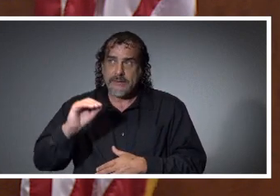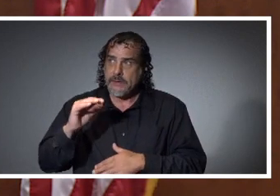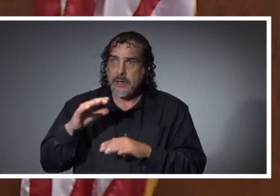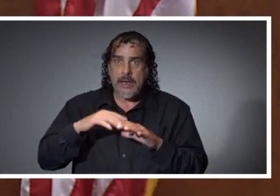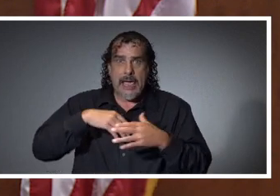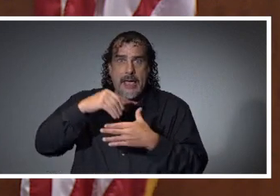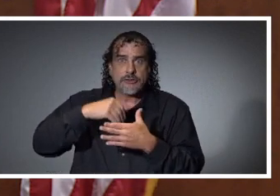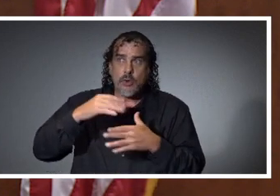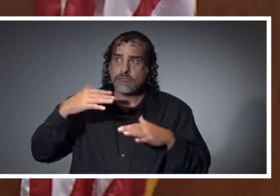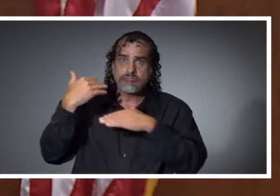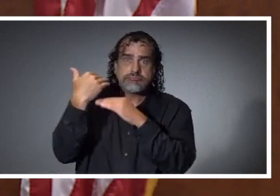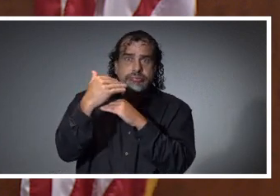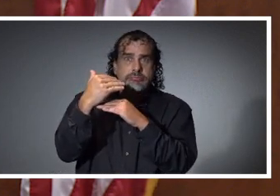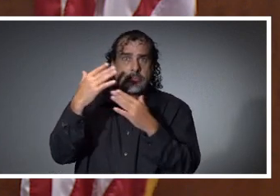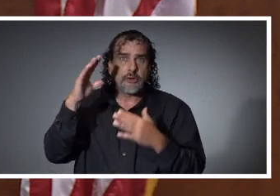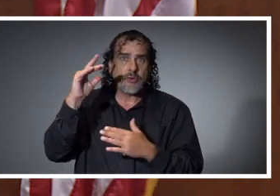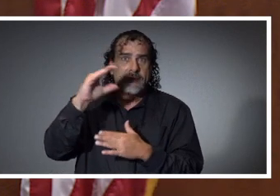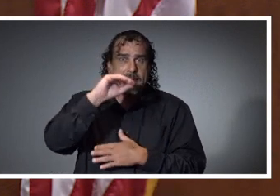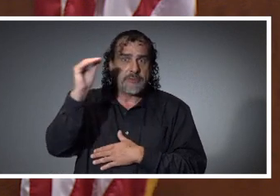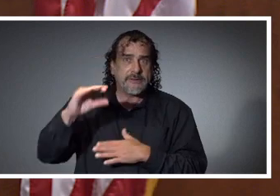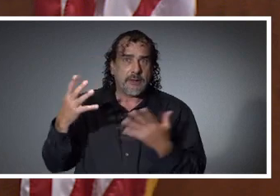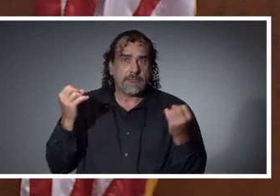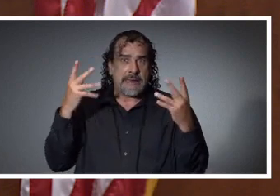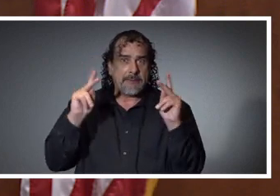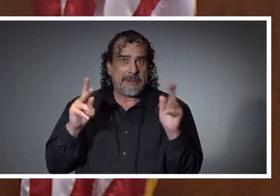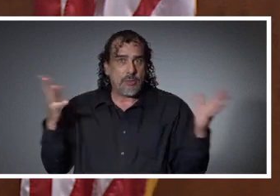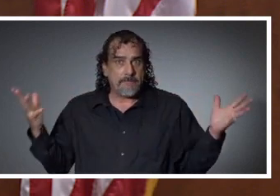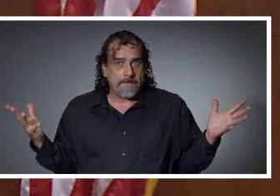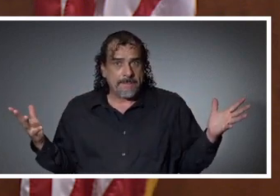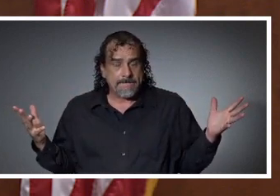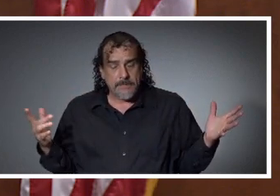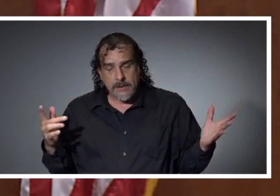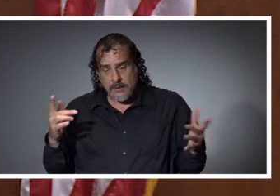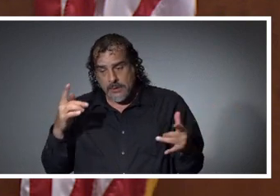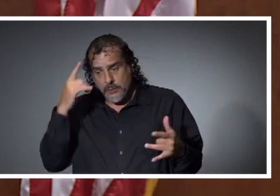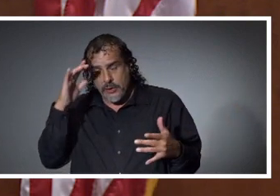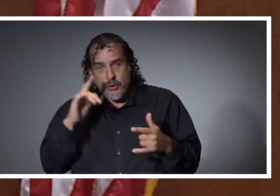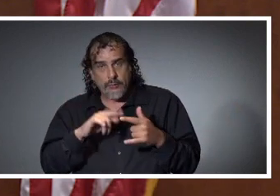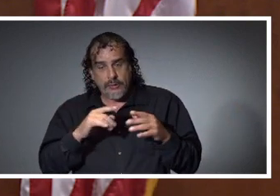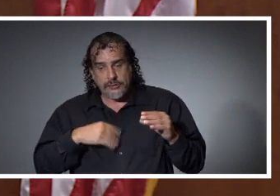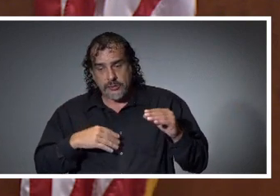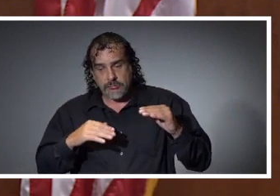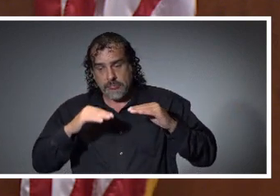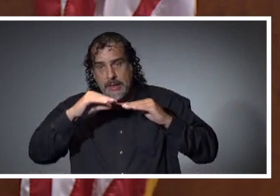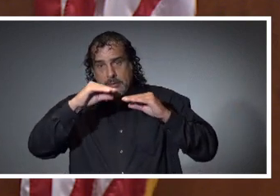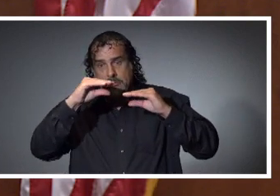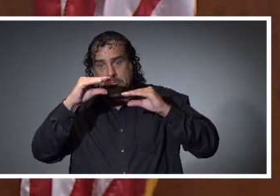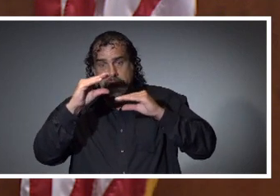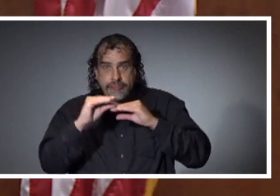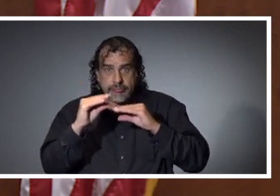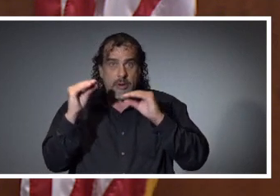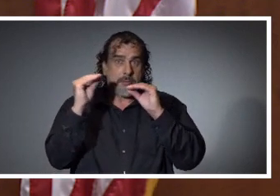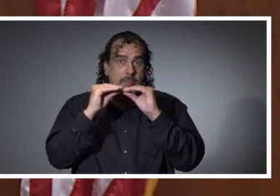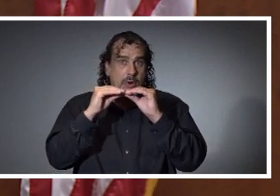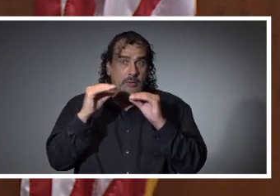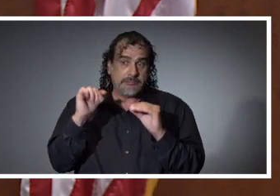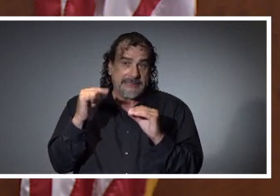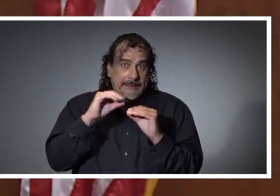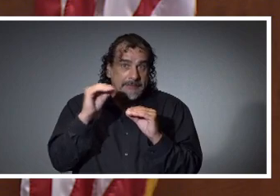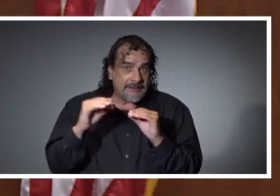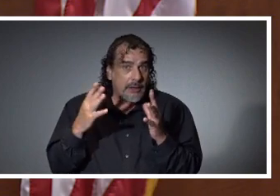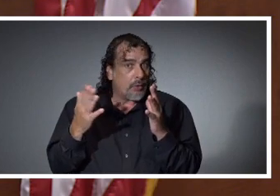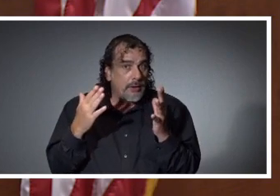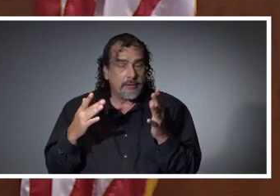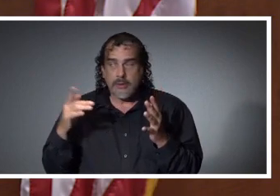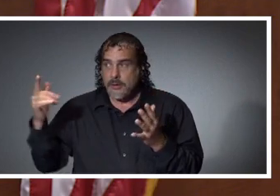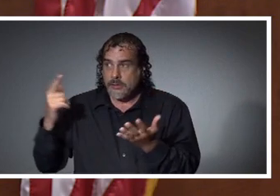venue. We are having conversations as to whether or not we should limit that further. We had conversations with Dr.